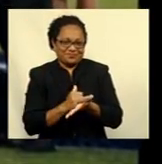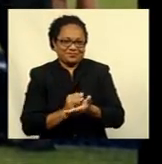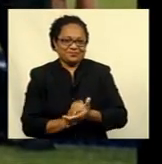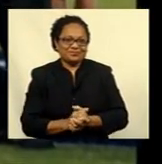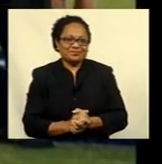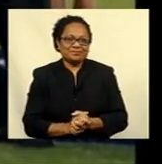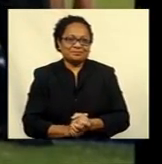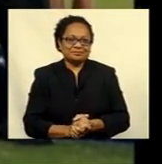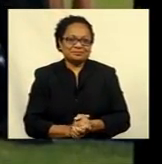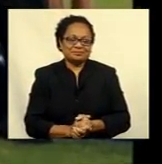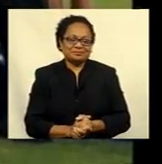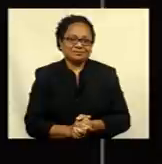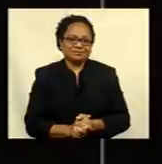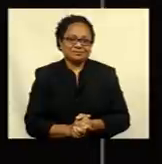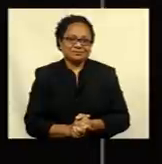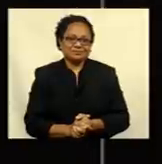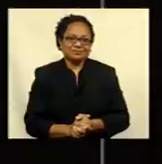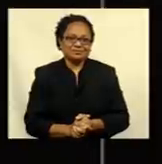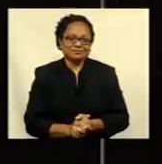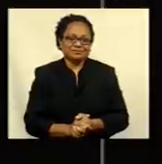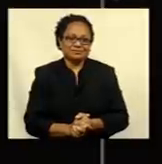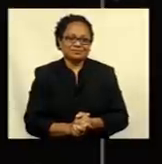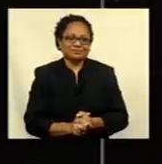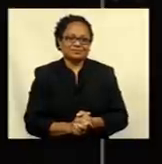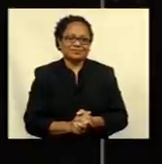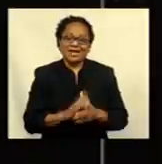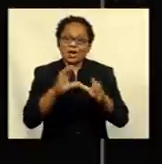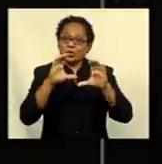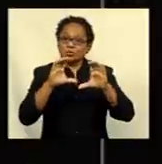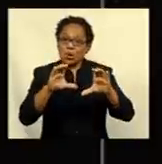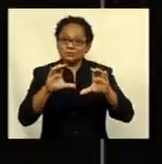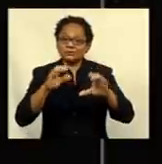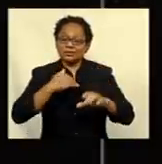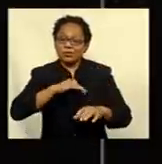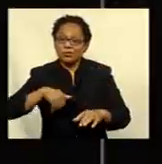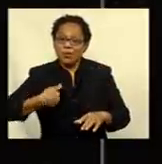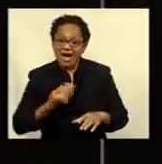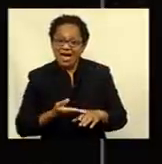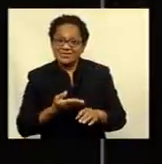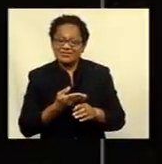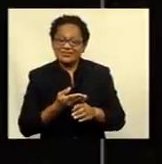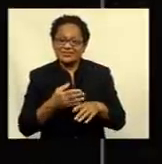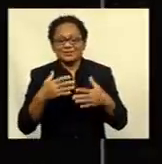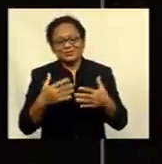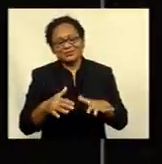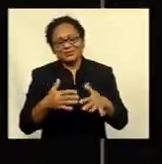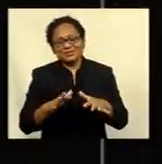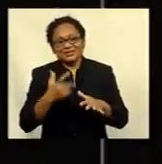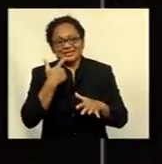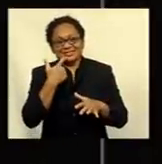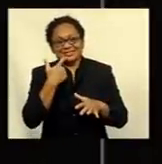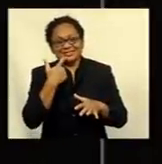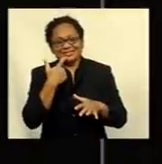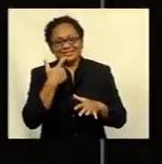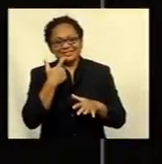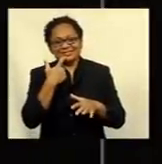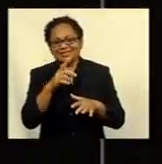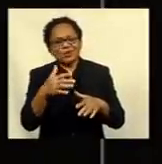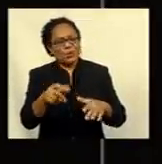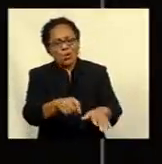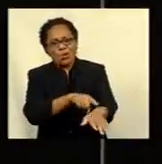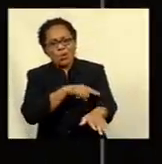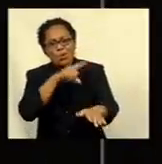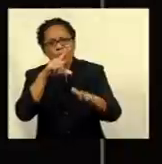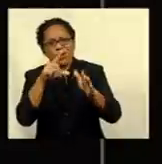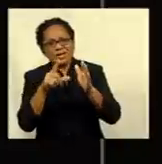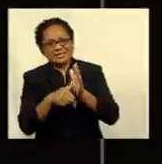Prakash, FBC Sports. And Coach Gareth Baber's wife Danielle says it's been a while since she's seen her husband